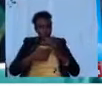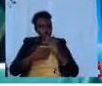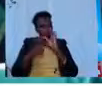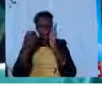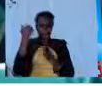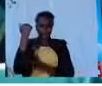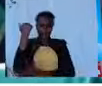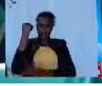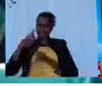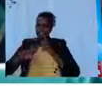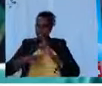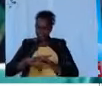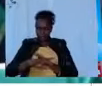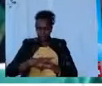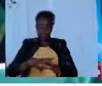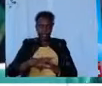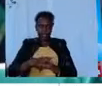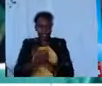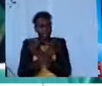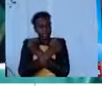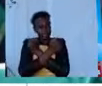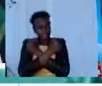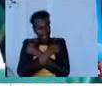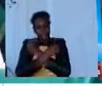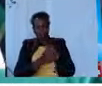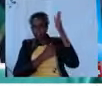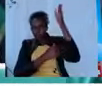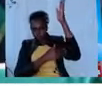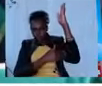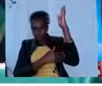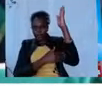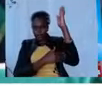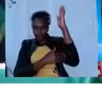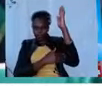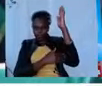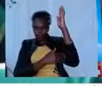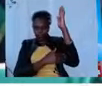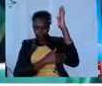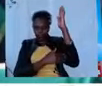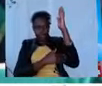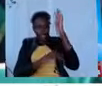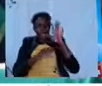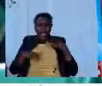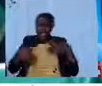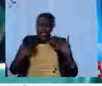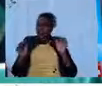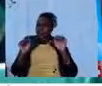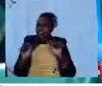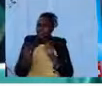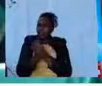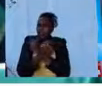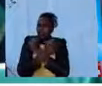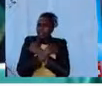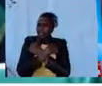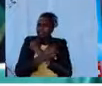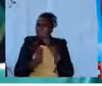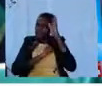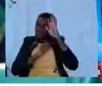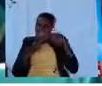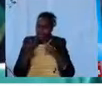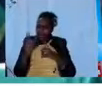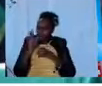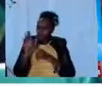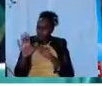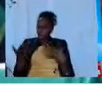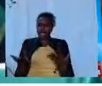bad times, love the Lord. And how can we be able to demonstrate